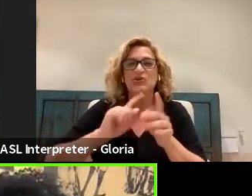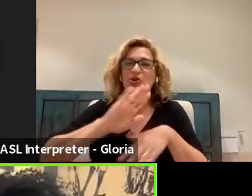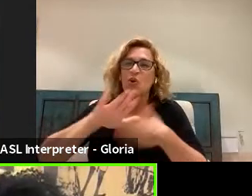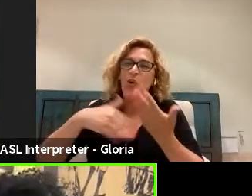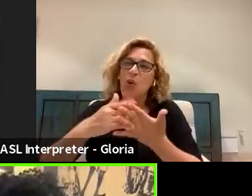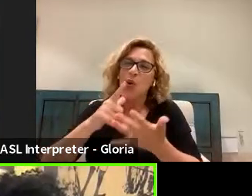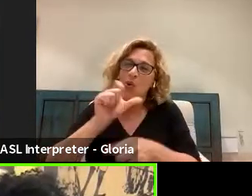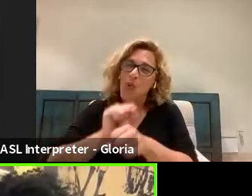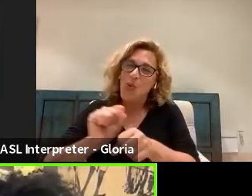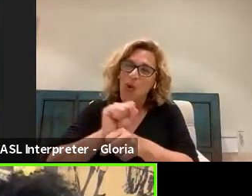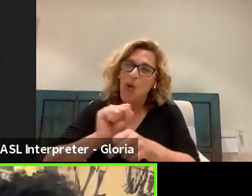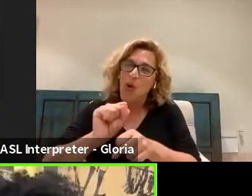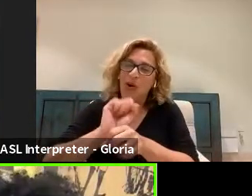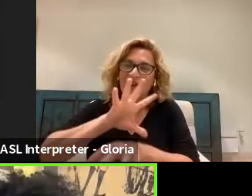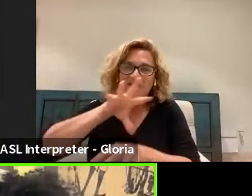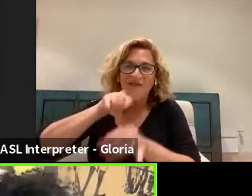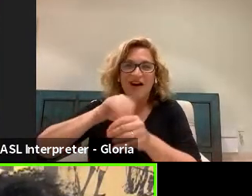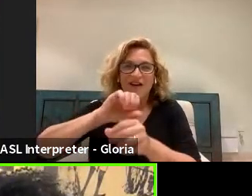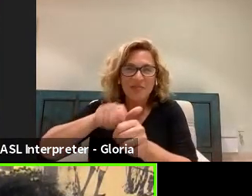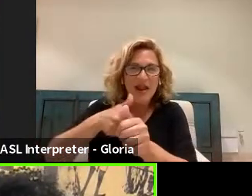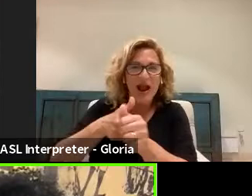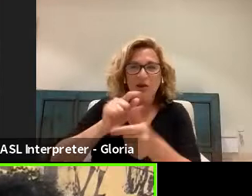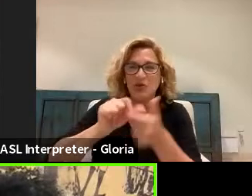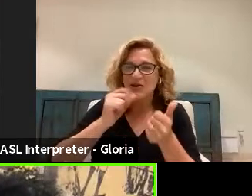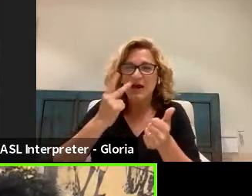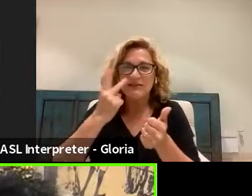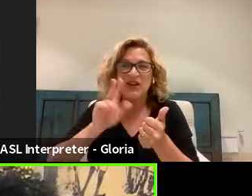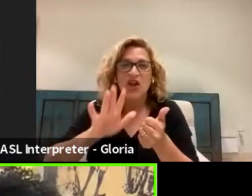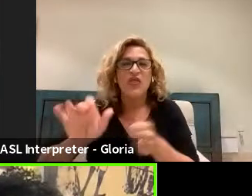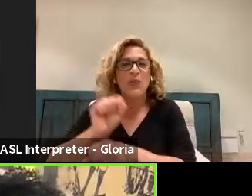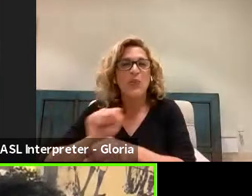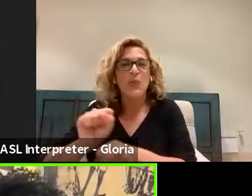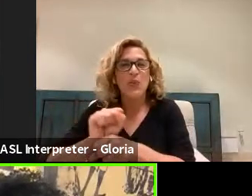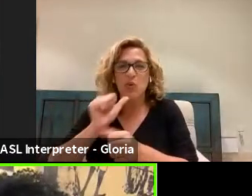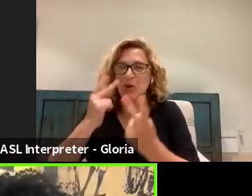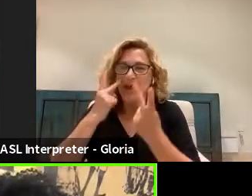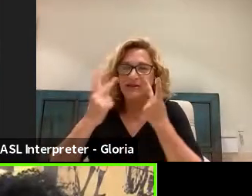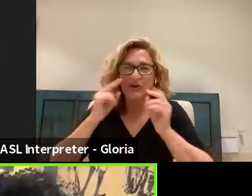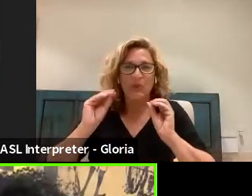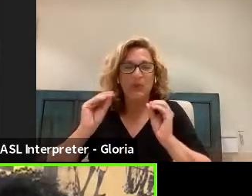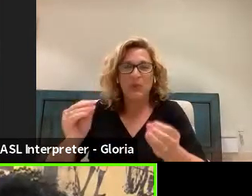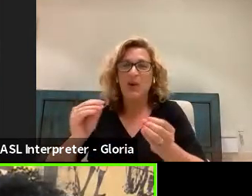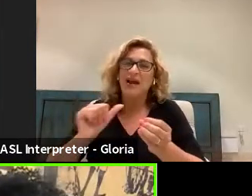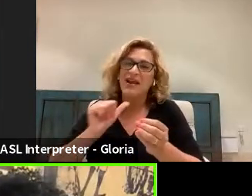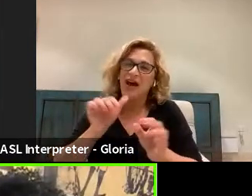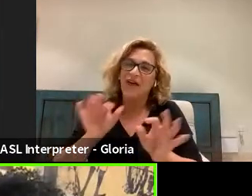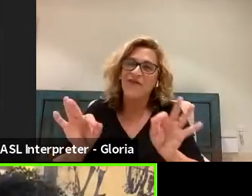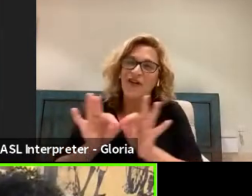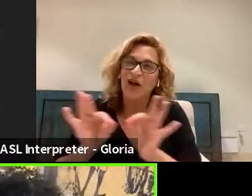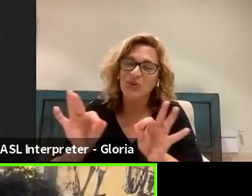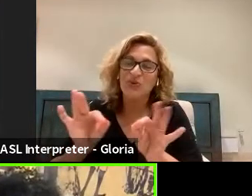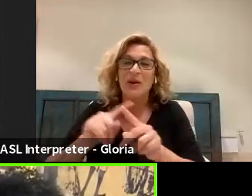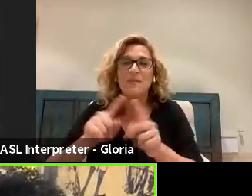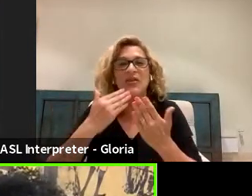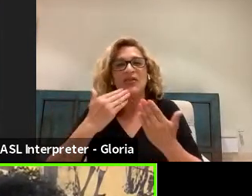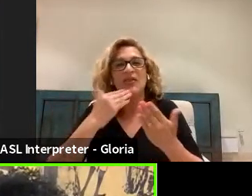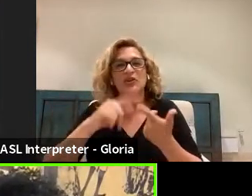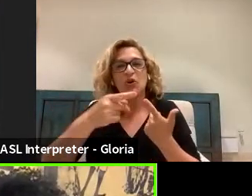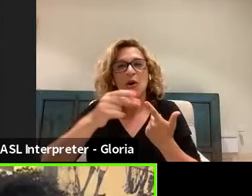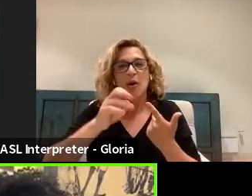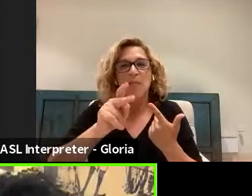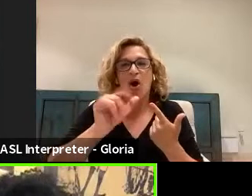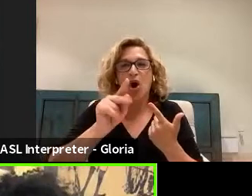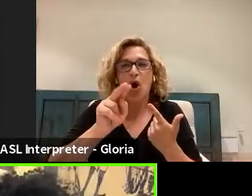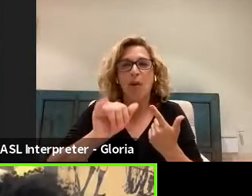working behind the scenes whose labor is often unseen and undervalued. And of course, again, thank you to the Park Armory and of course to